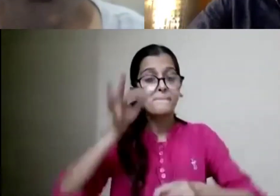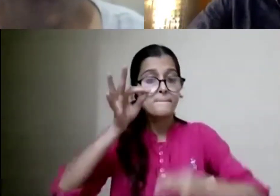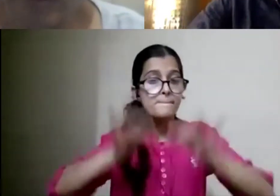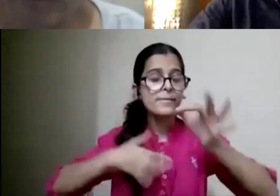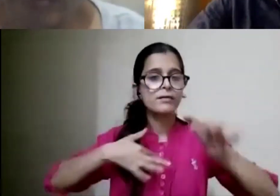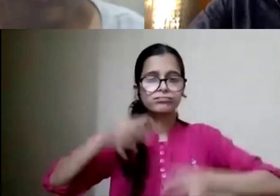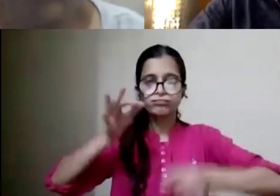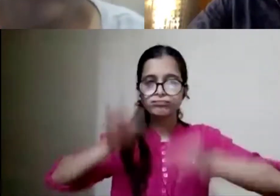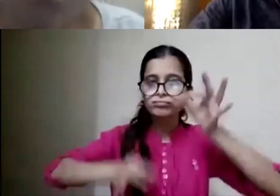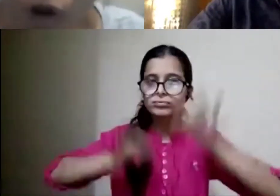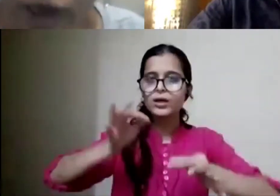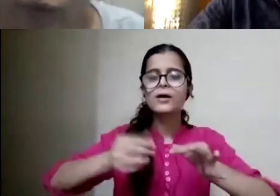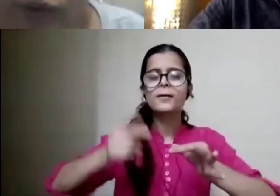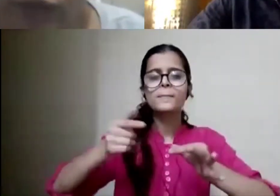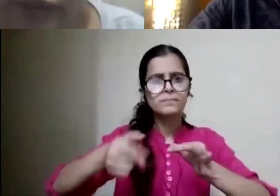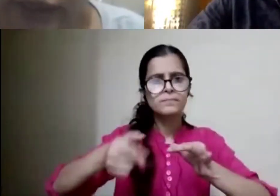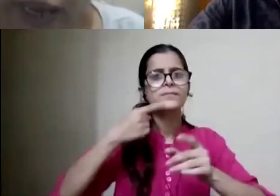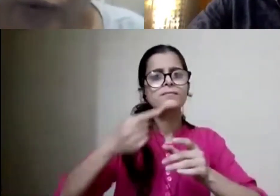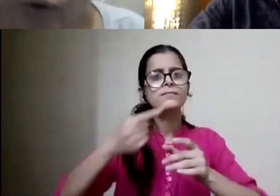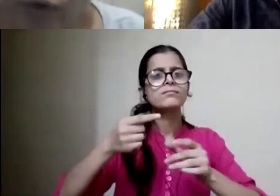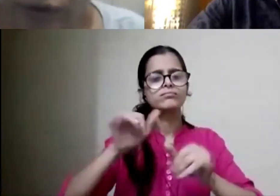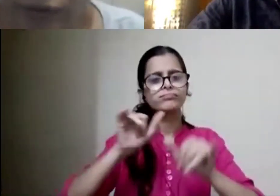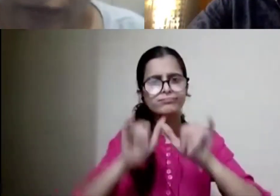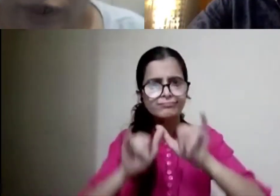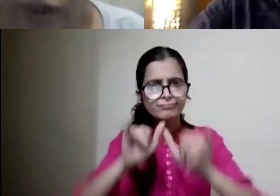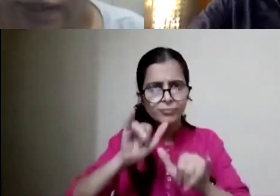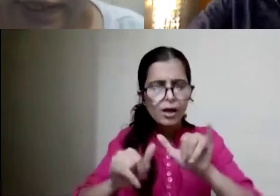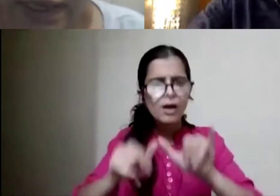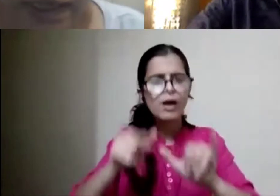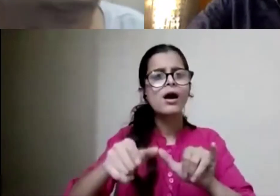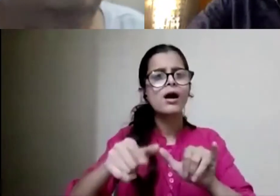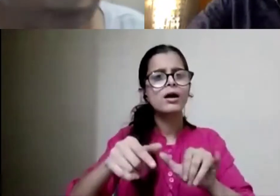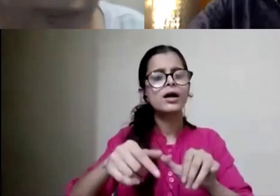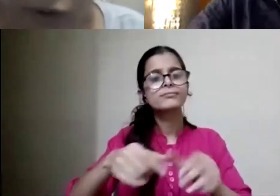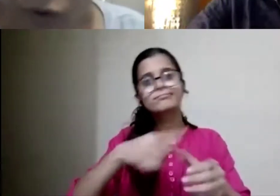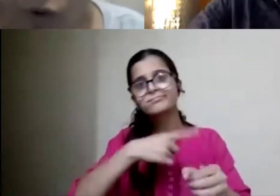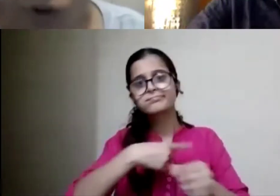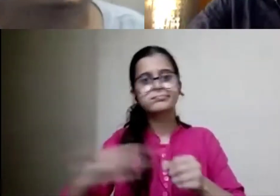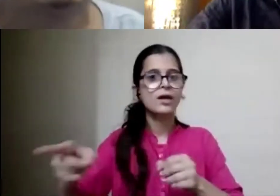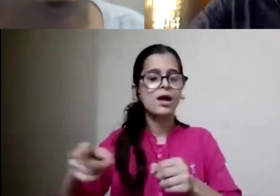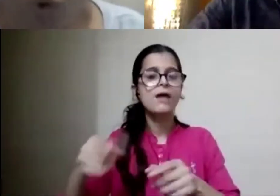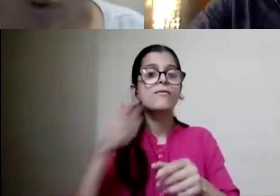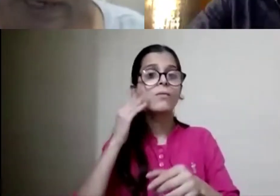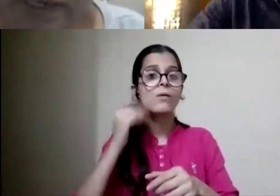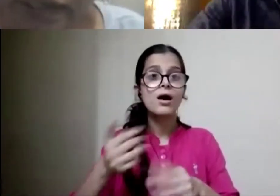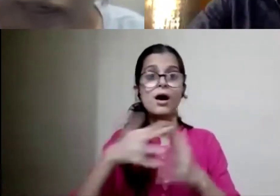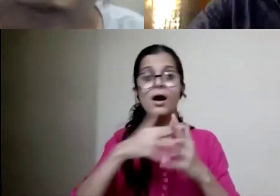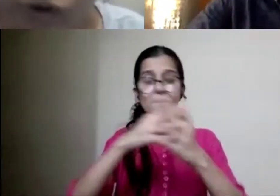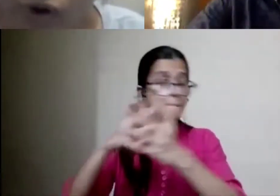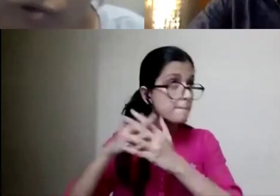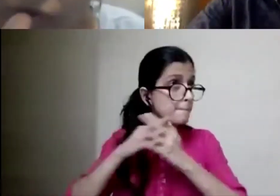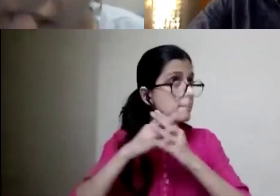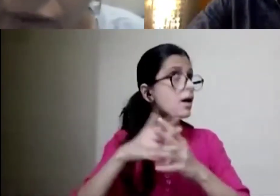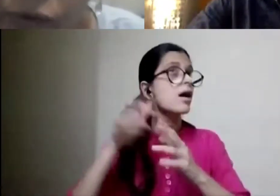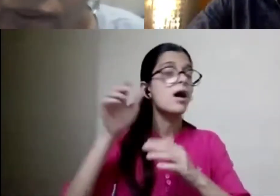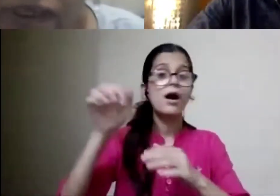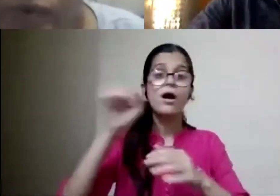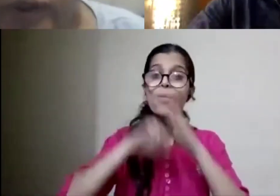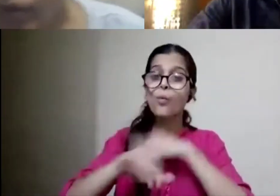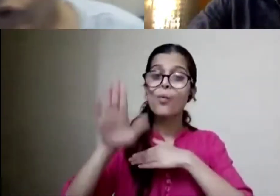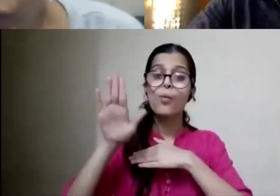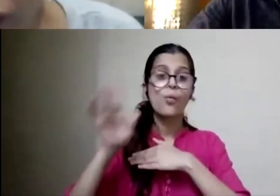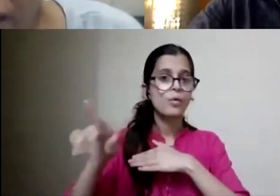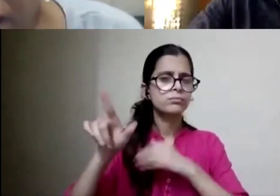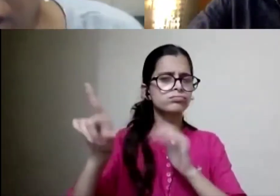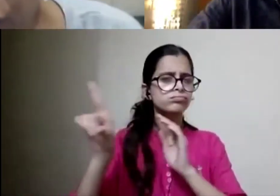reasonable accommodation destroyed whatever they had gotten because the American courts were so intent on trying to see